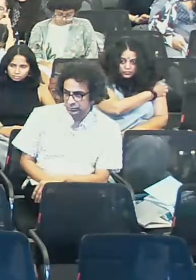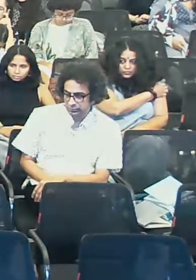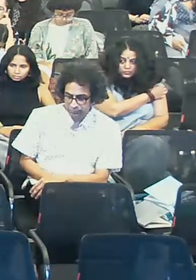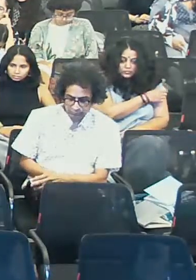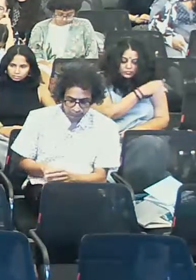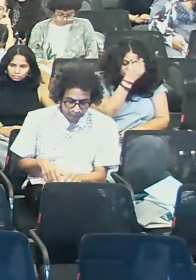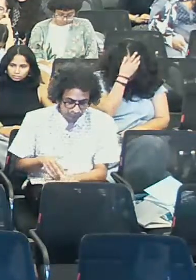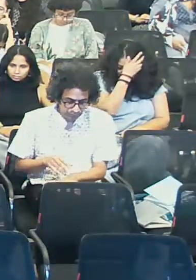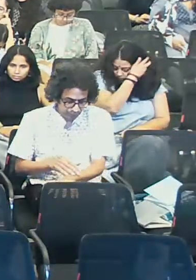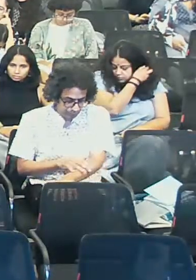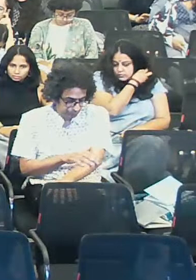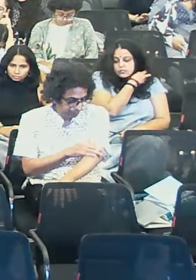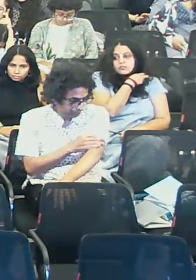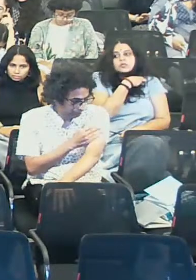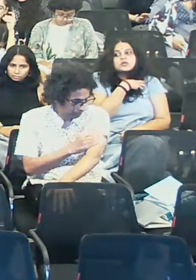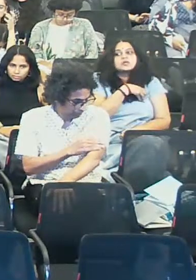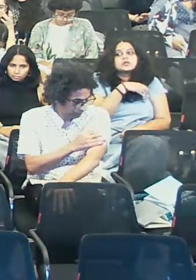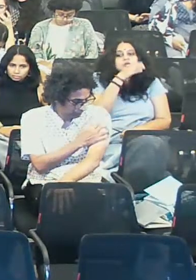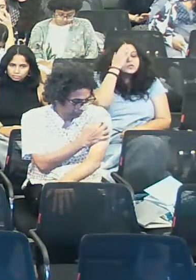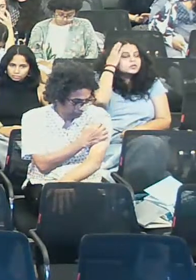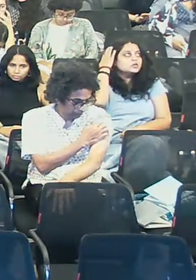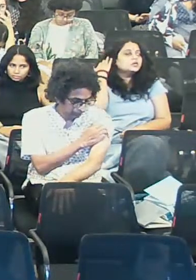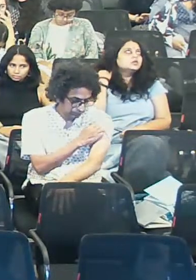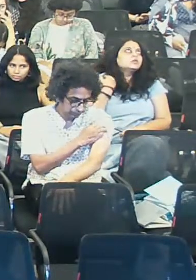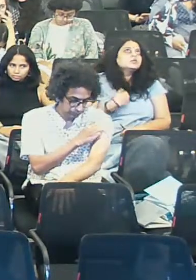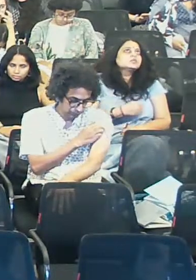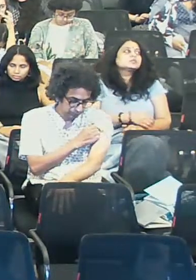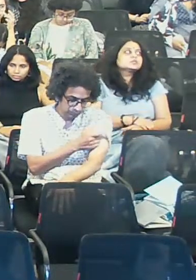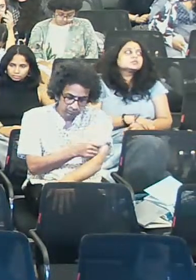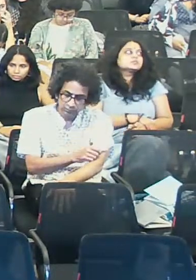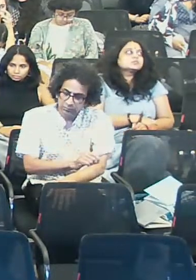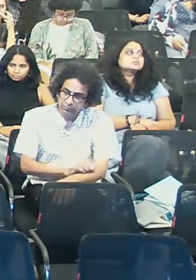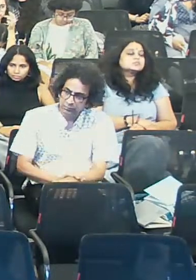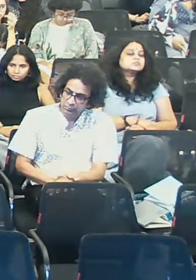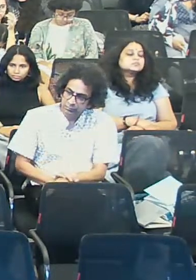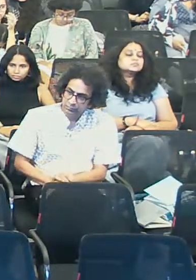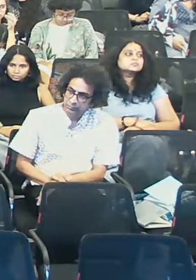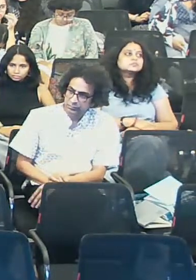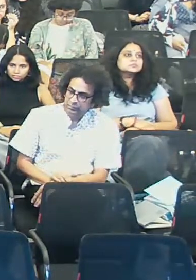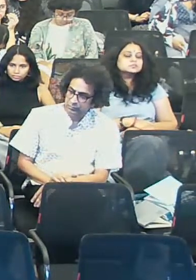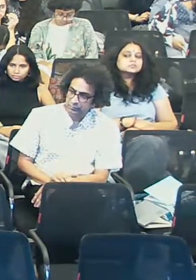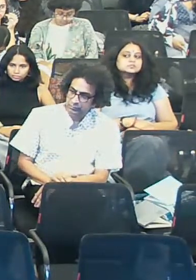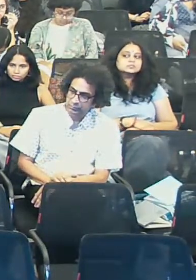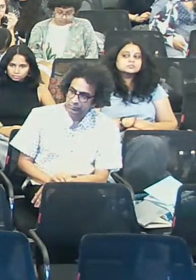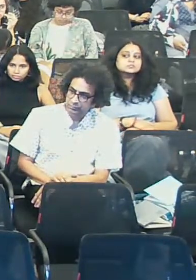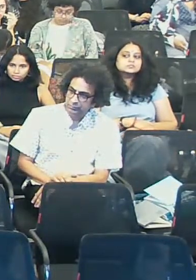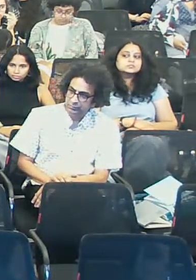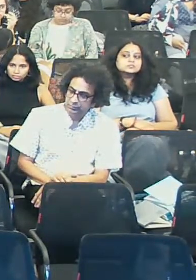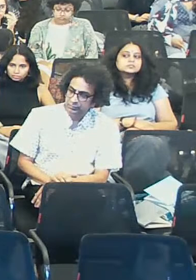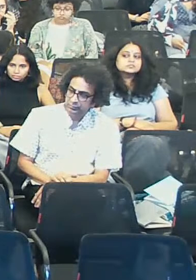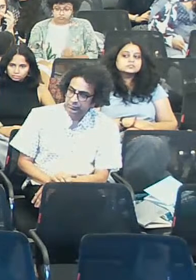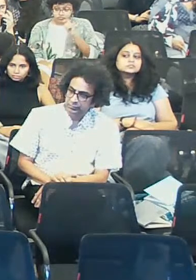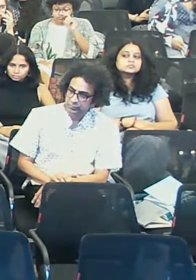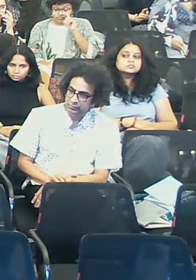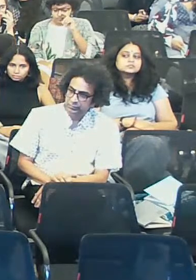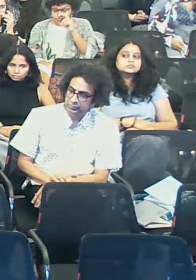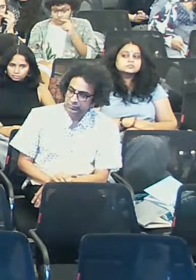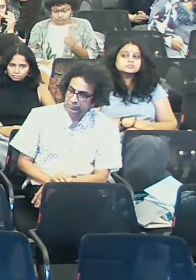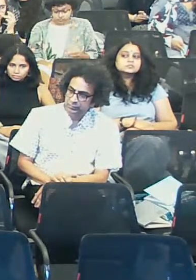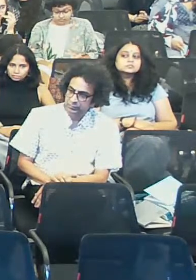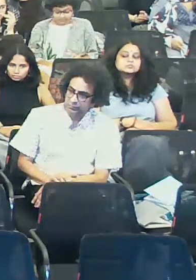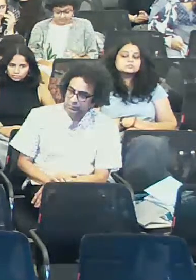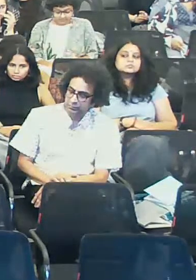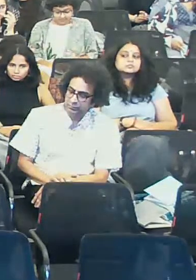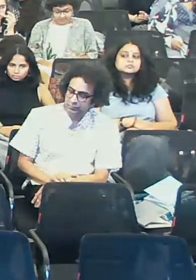worked briefly in institutions, and it's always fascinating to see the people who are working there, because they come from different class